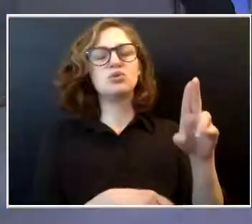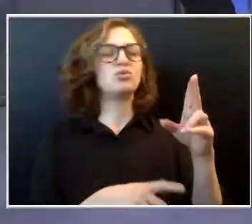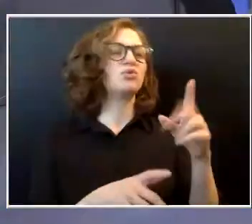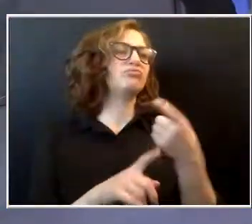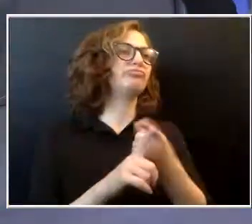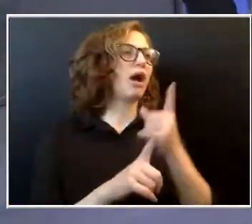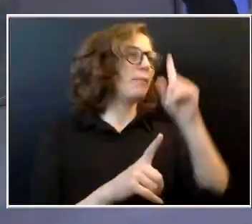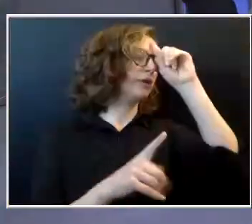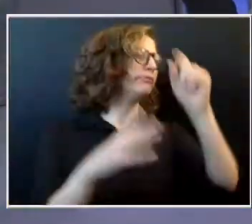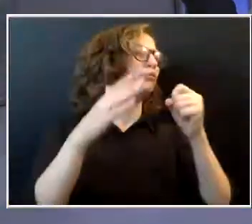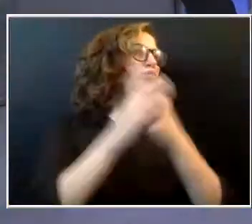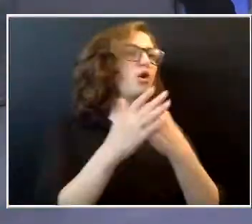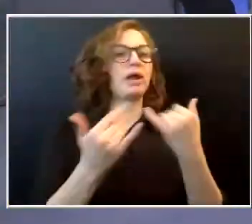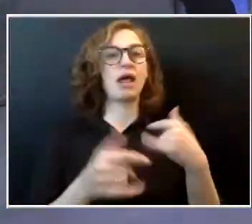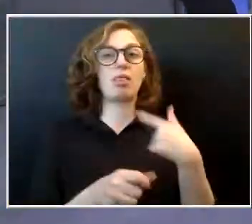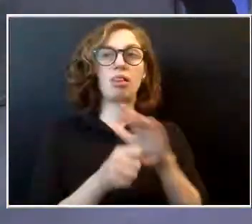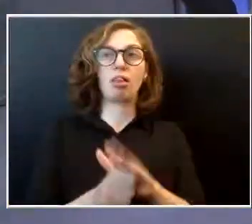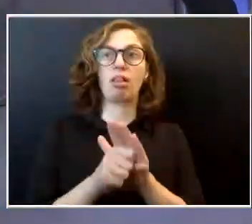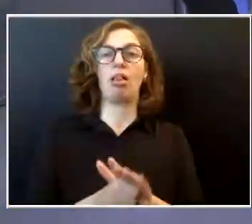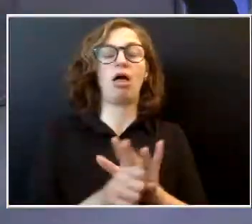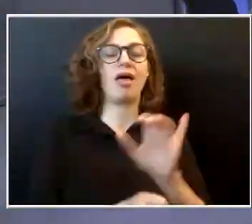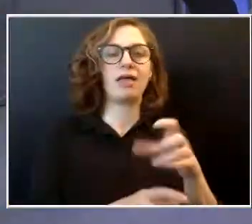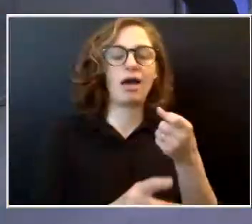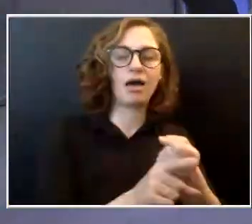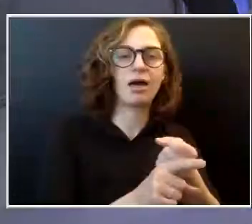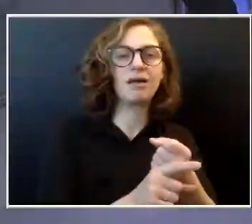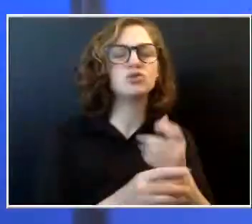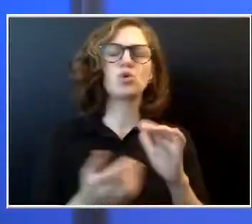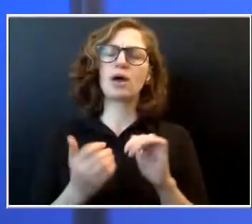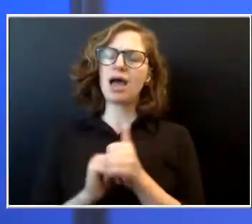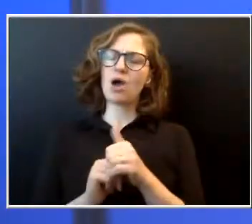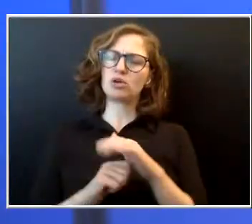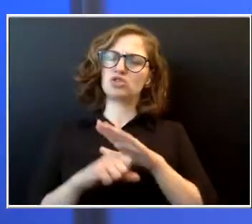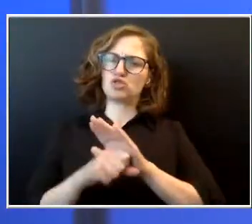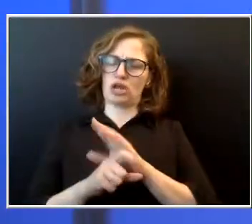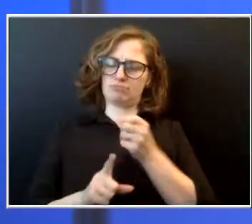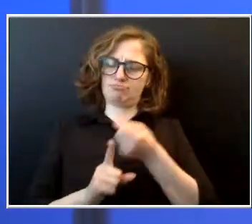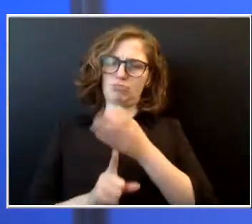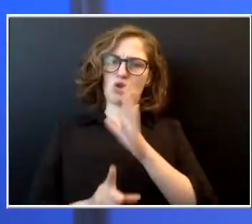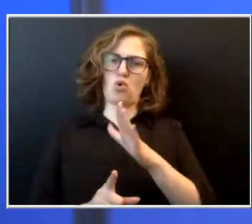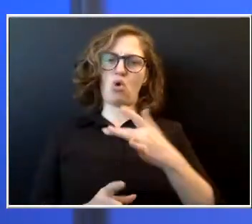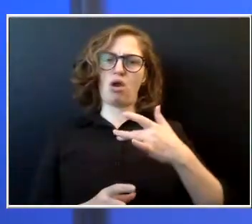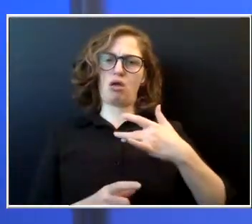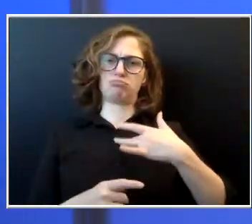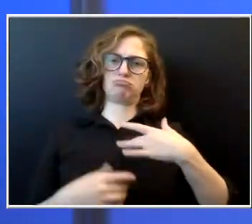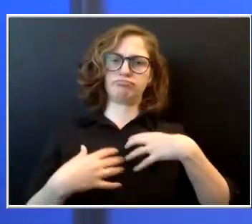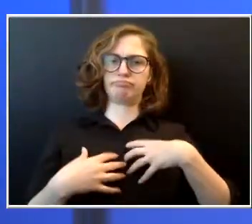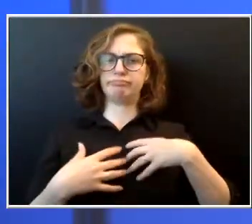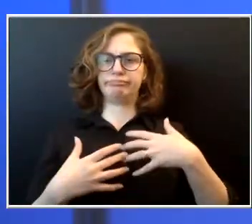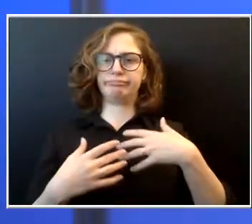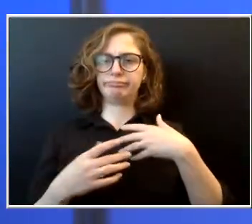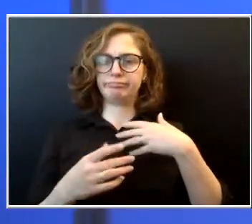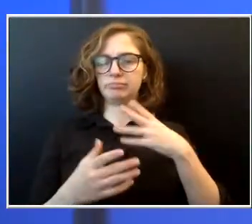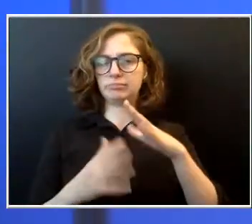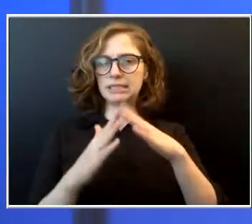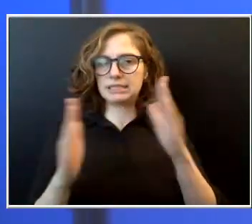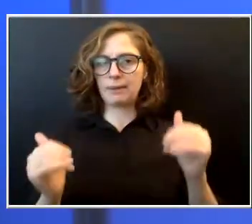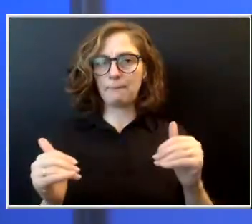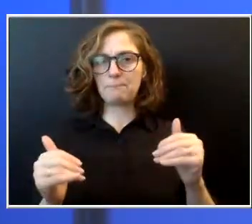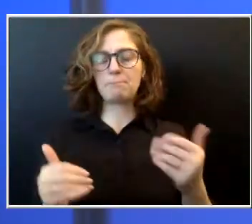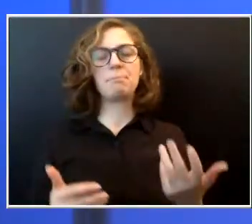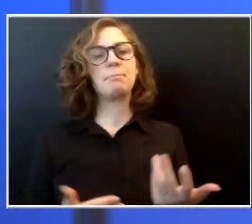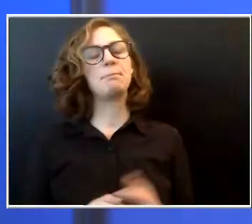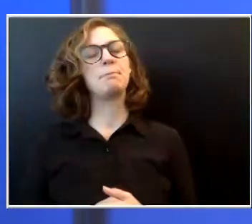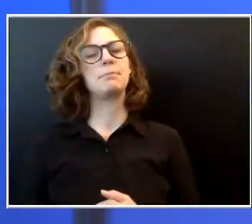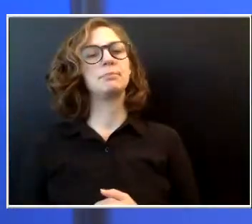does stress affect the cardiovascular system? Well, it absolutely can affect the cardiovascular system. I mean, like we talked about with watching